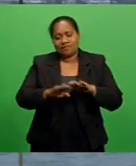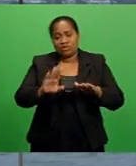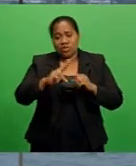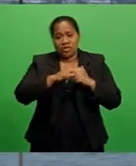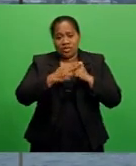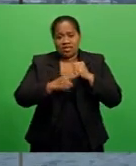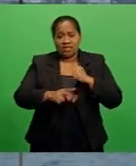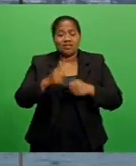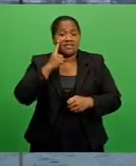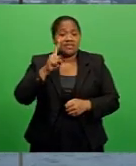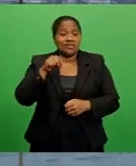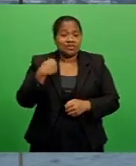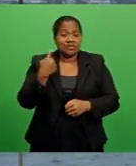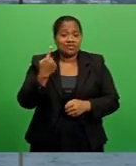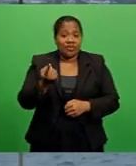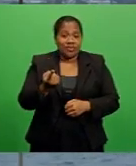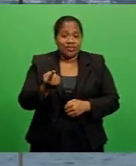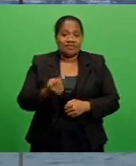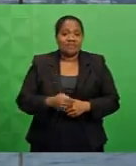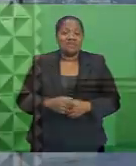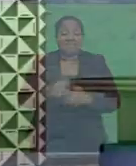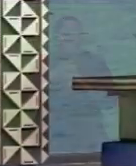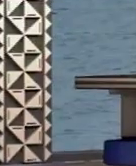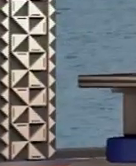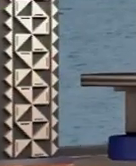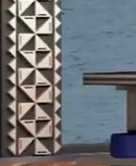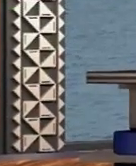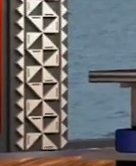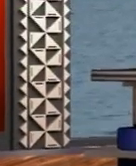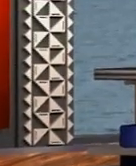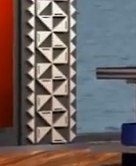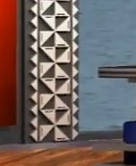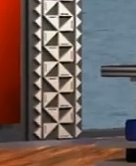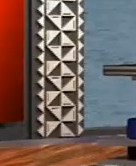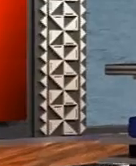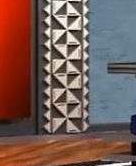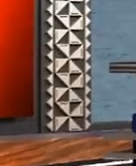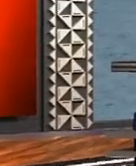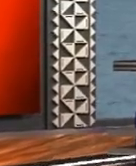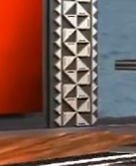I'll see you again tomorrow. Until then, stay safe. Modemanta.